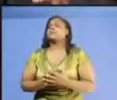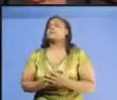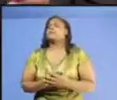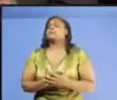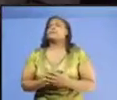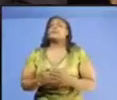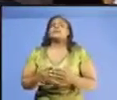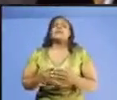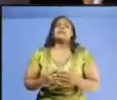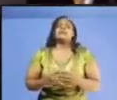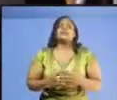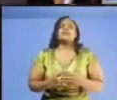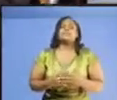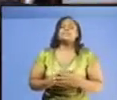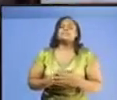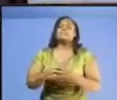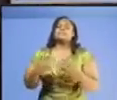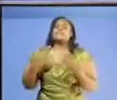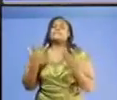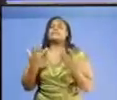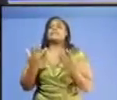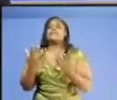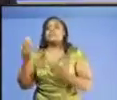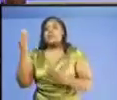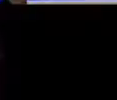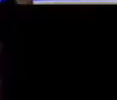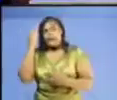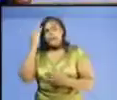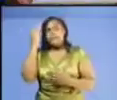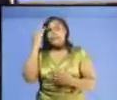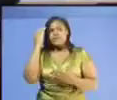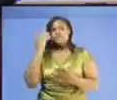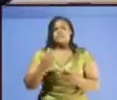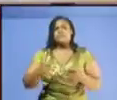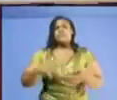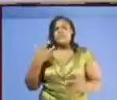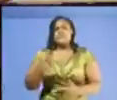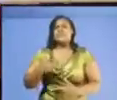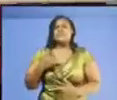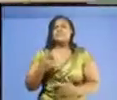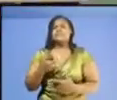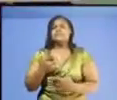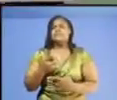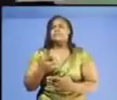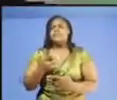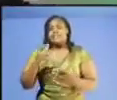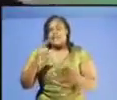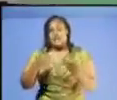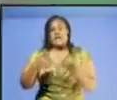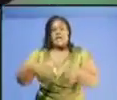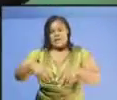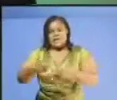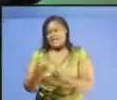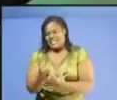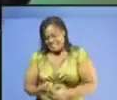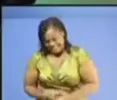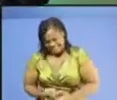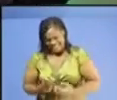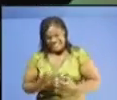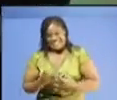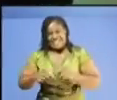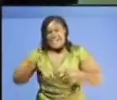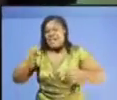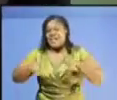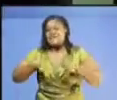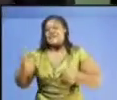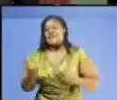you make sure that you get the sound up right. Because if you don't get the sound right today, there is some Isaac, there is Doyleys, there is Honeyguns, there is